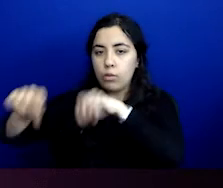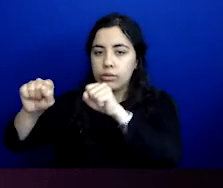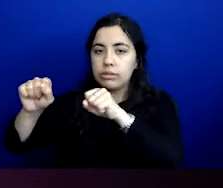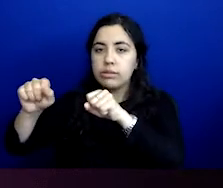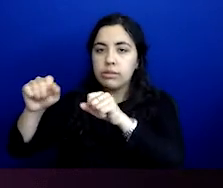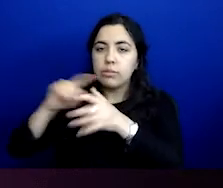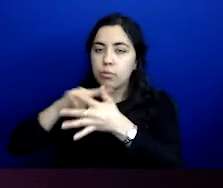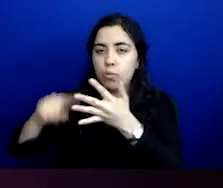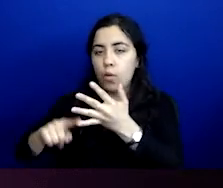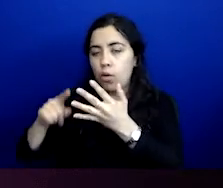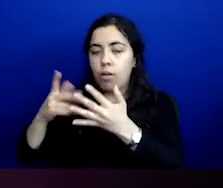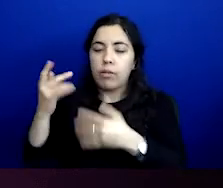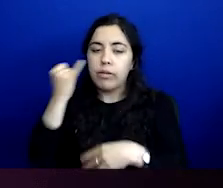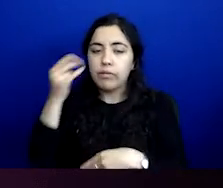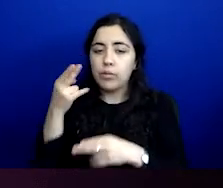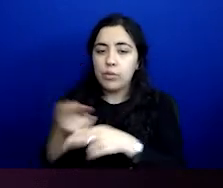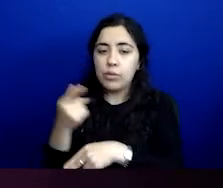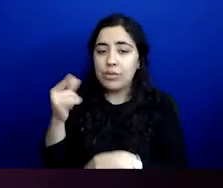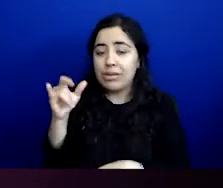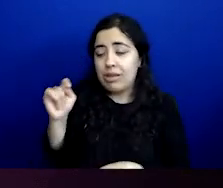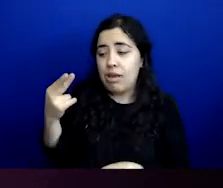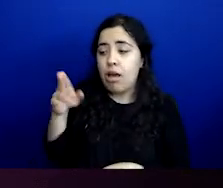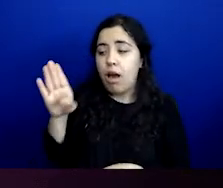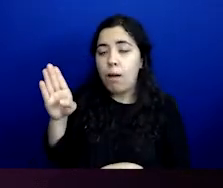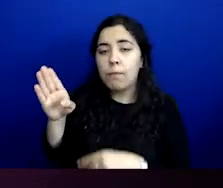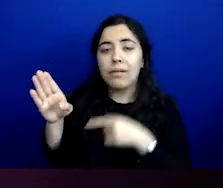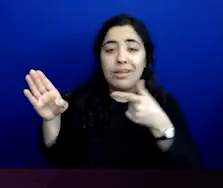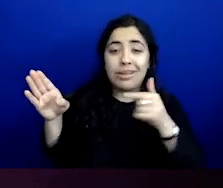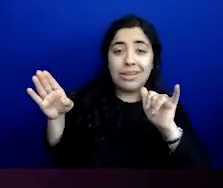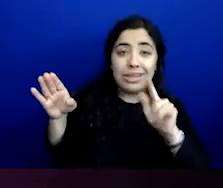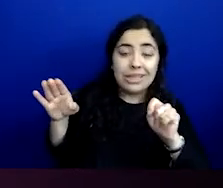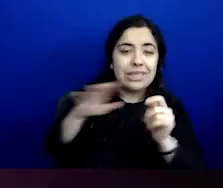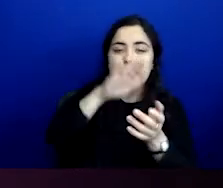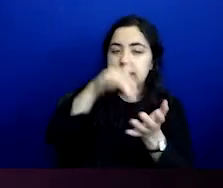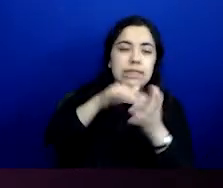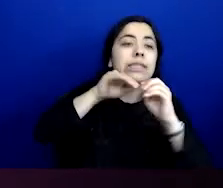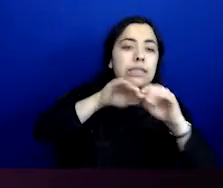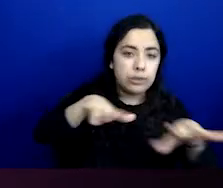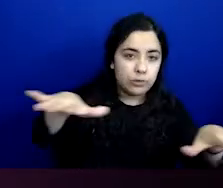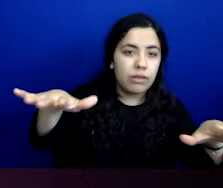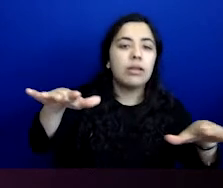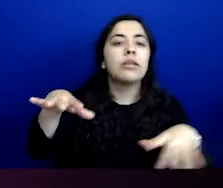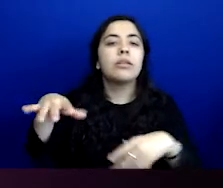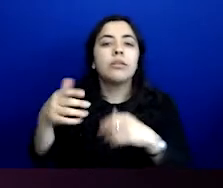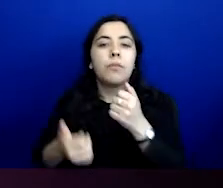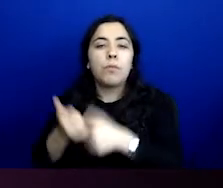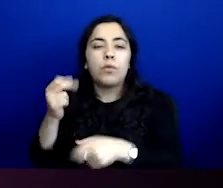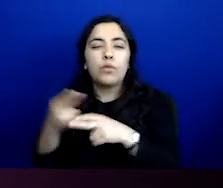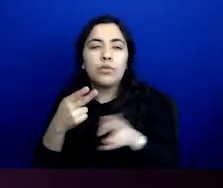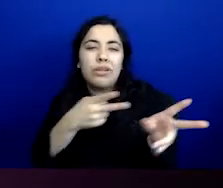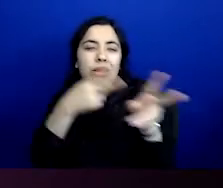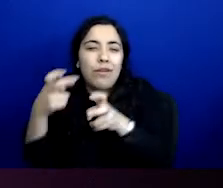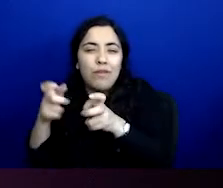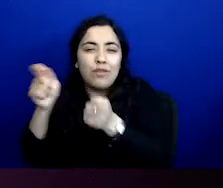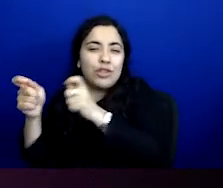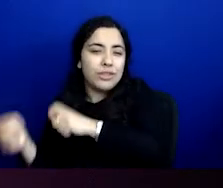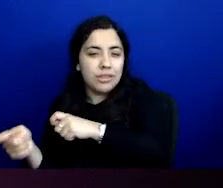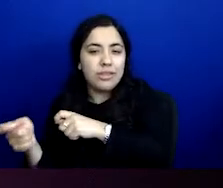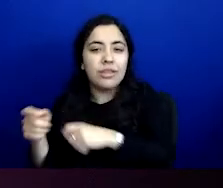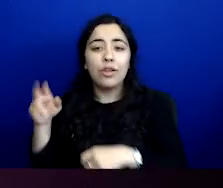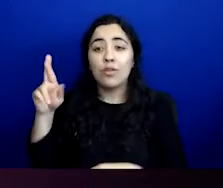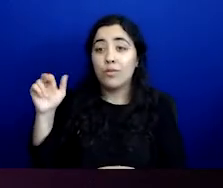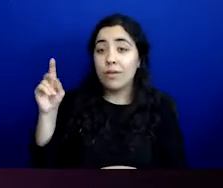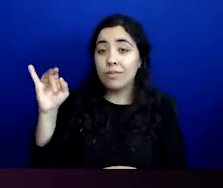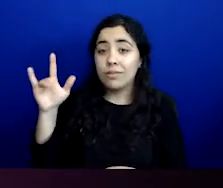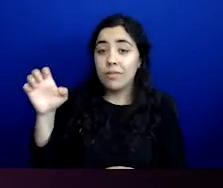something like GitHub, it's a hosted version of Git. Git itself is decentralized, but most of us use a hosted version of it. Radical is a